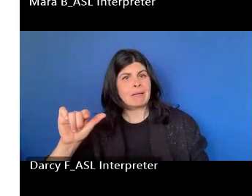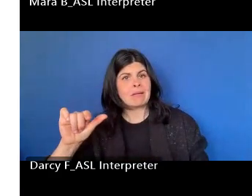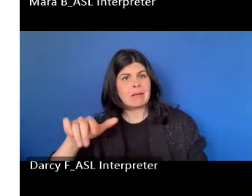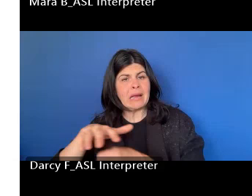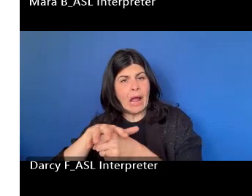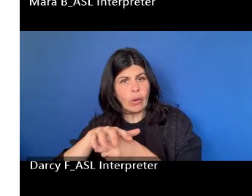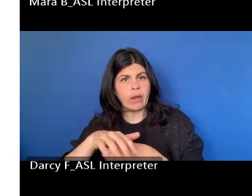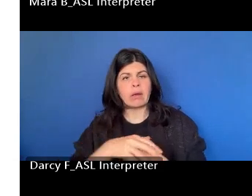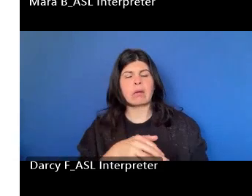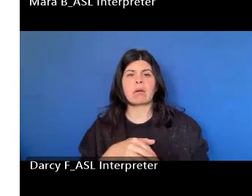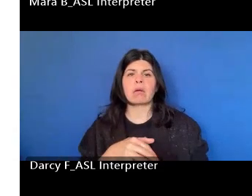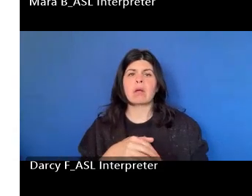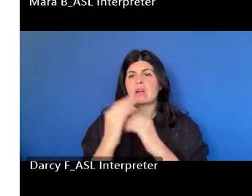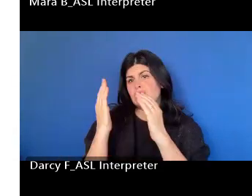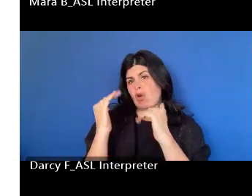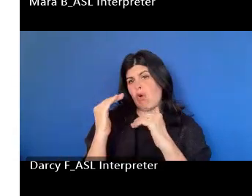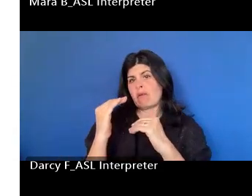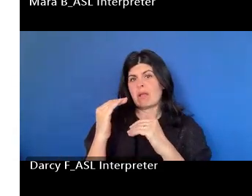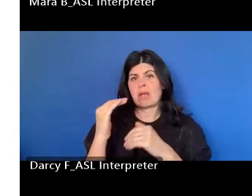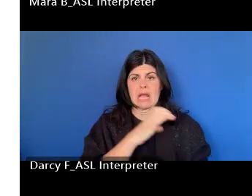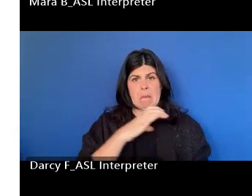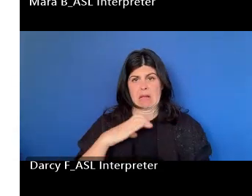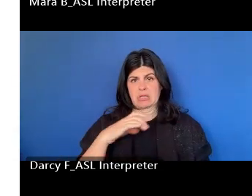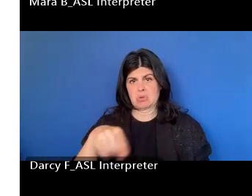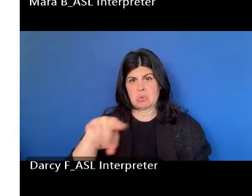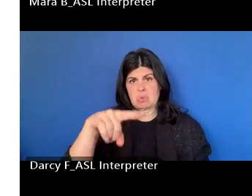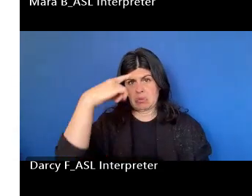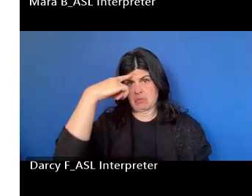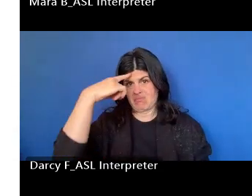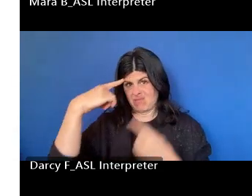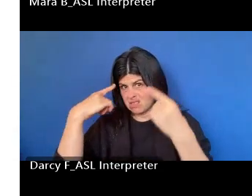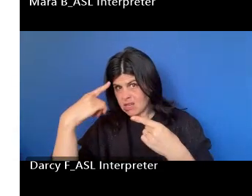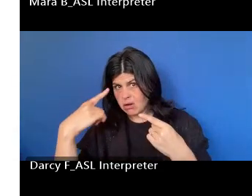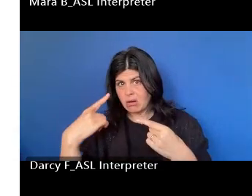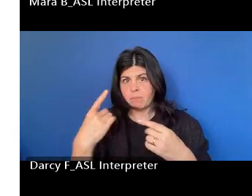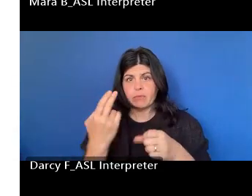hopefully the commission will consider using a local